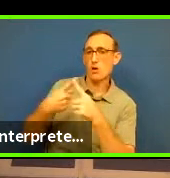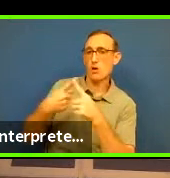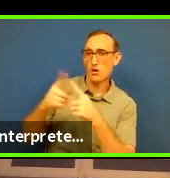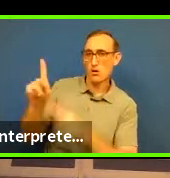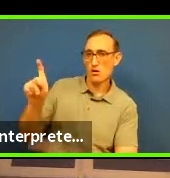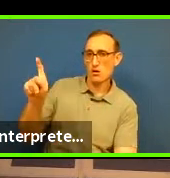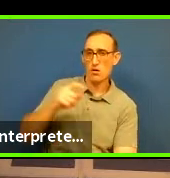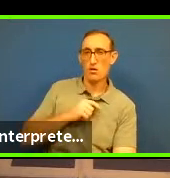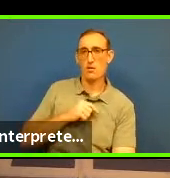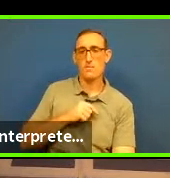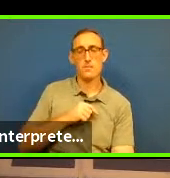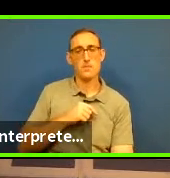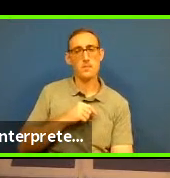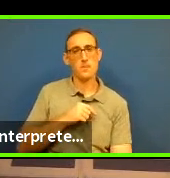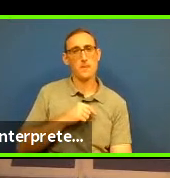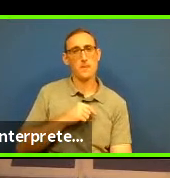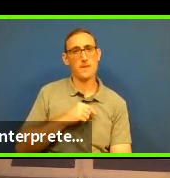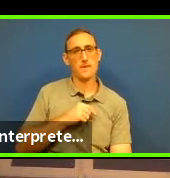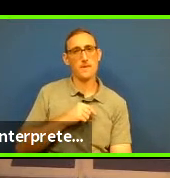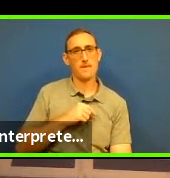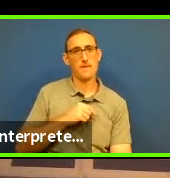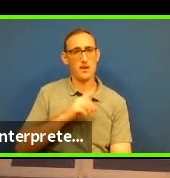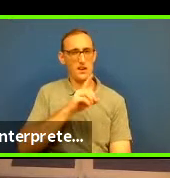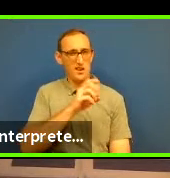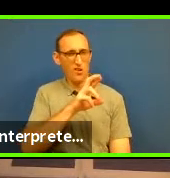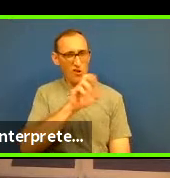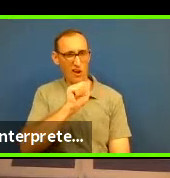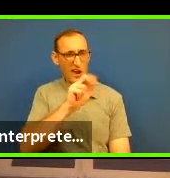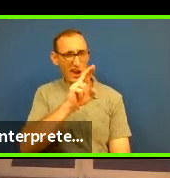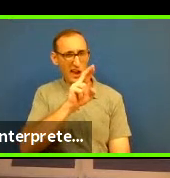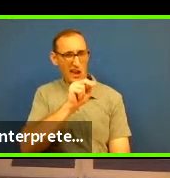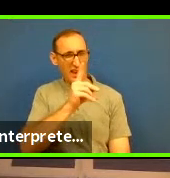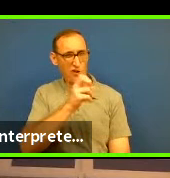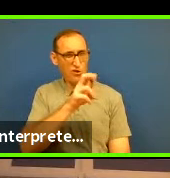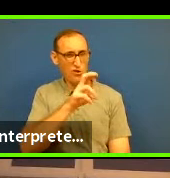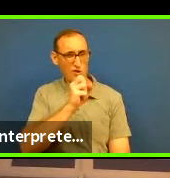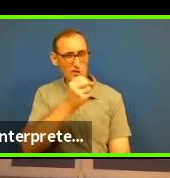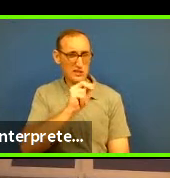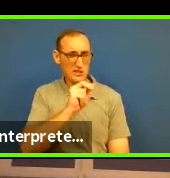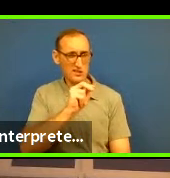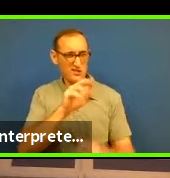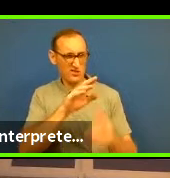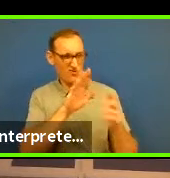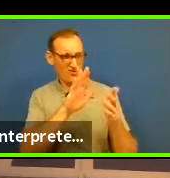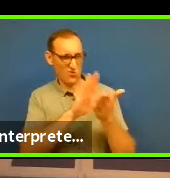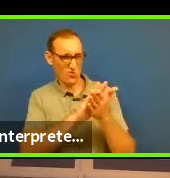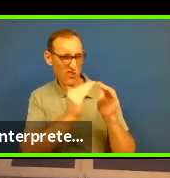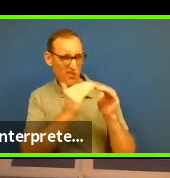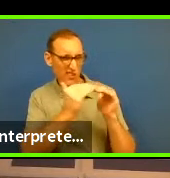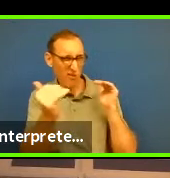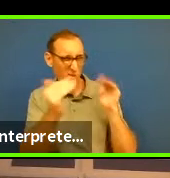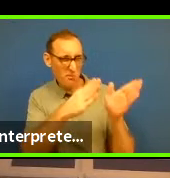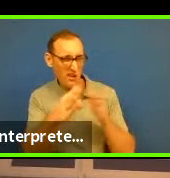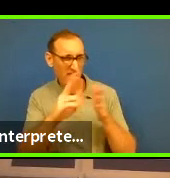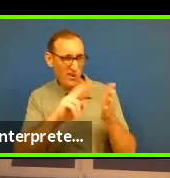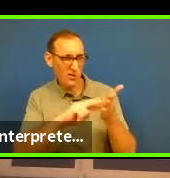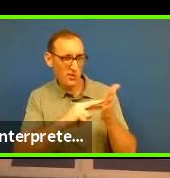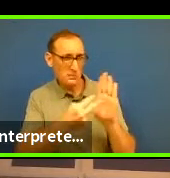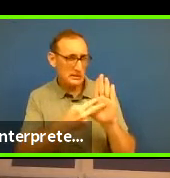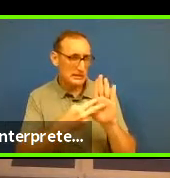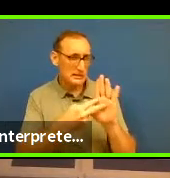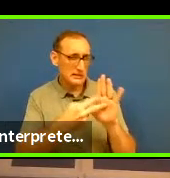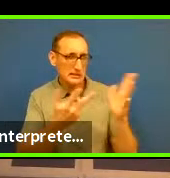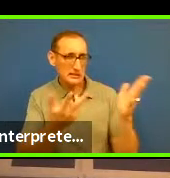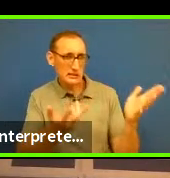When you, Dr. Anderson, can you clarify when you say school level plans, what do you mean, or what are you anticipating that